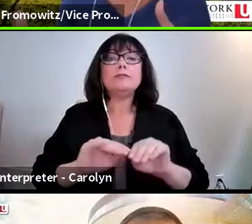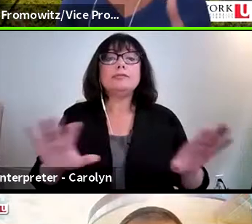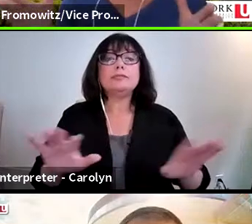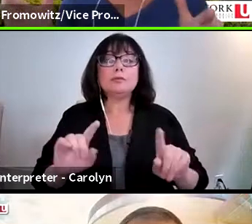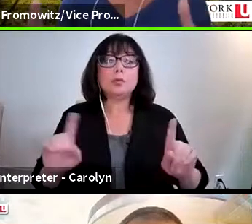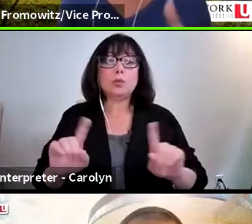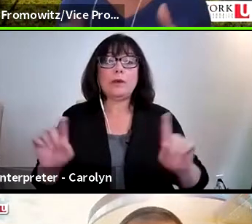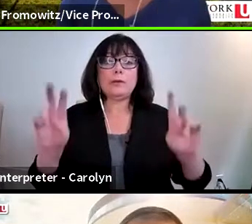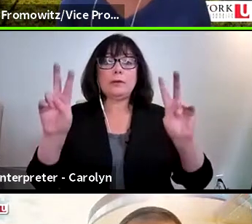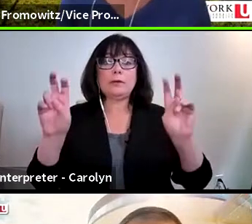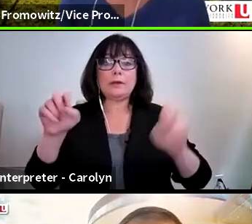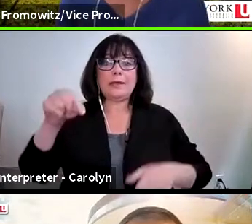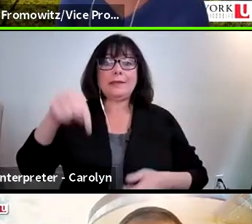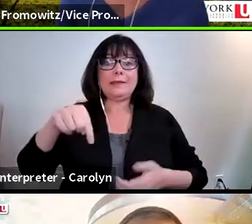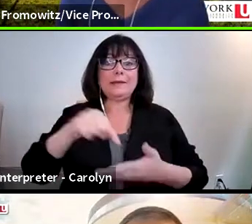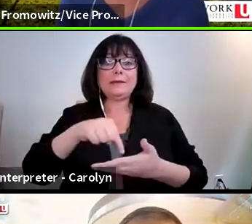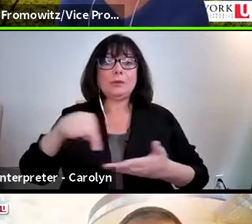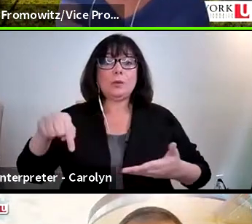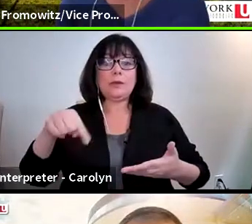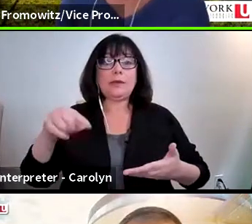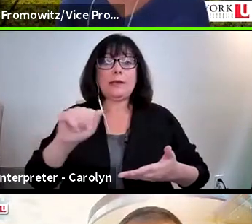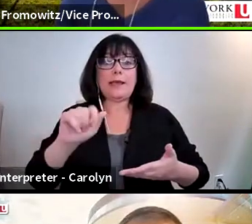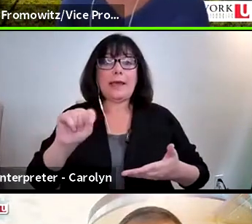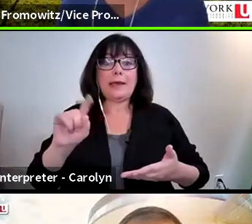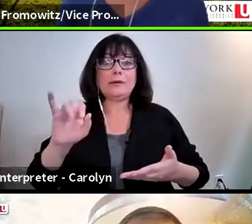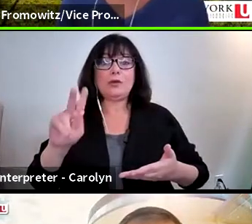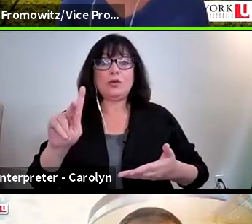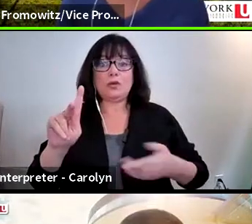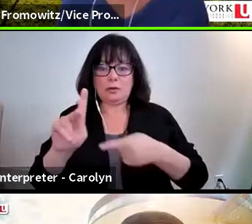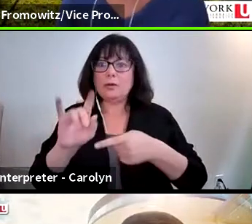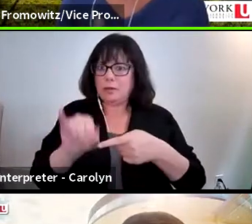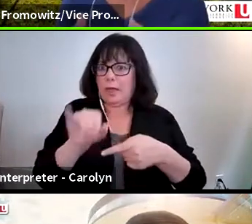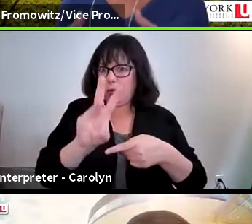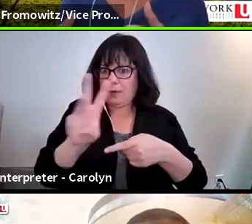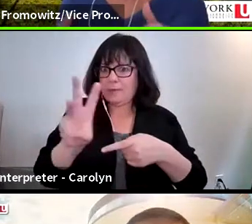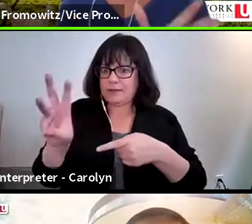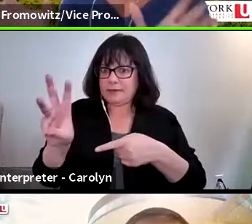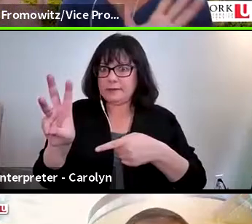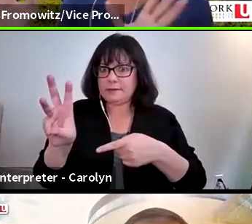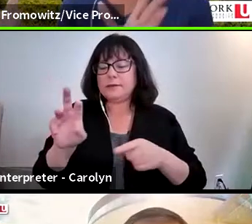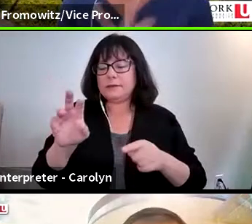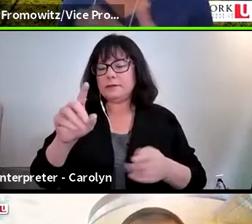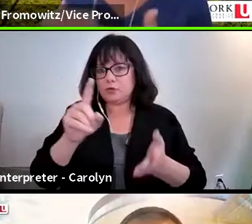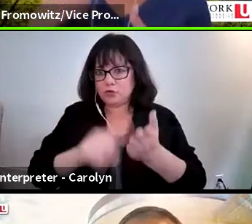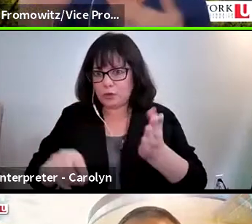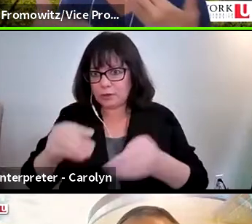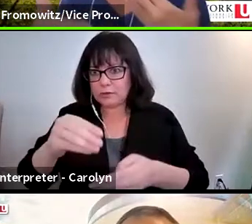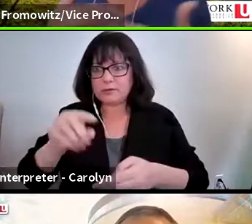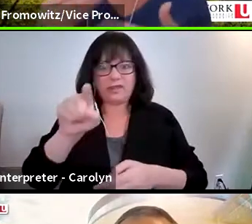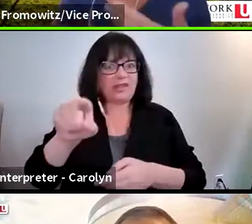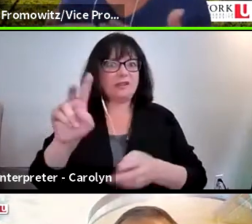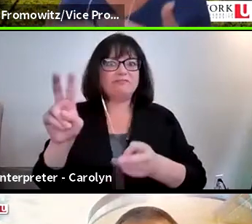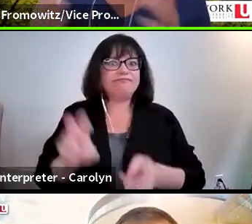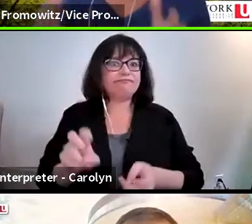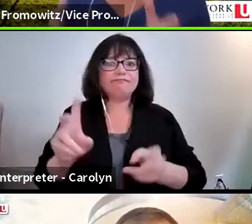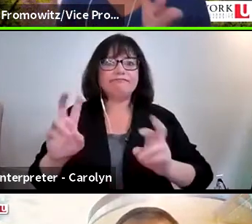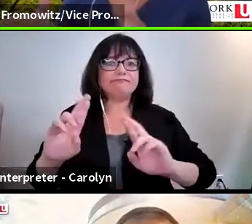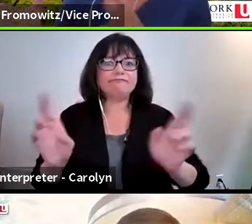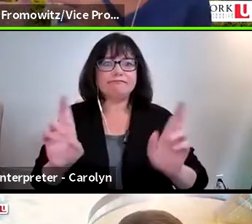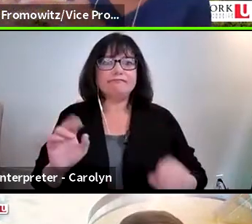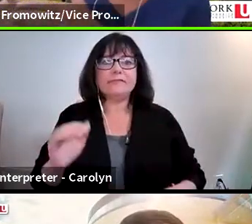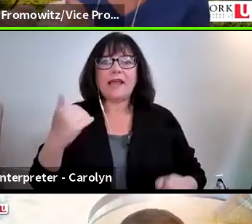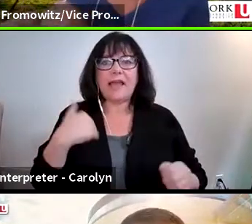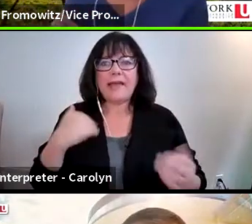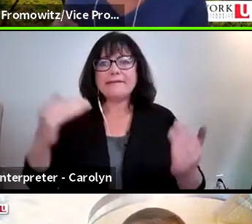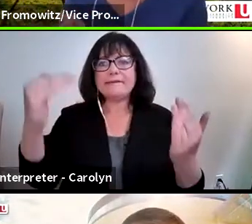if you missed that, just go to the website, This Week at York, and you can pick that up. But it's a site that will walk students